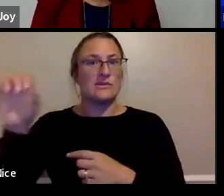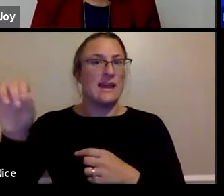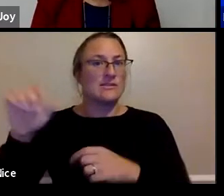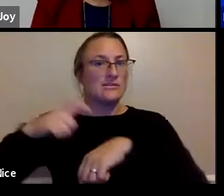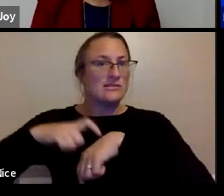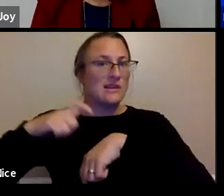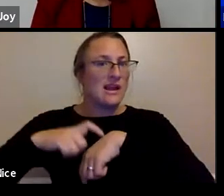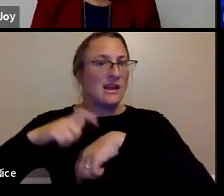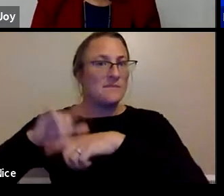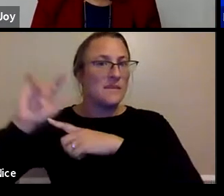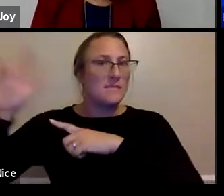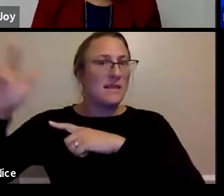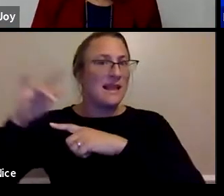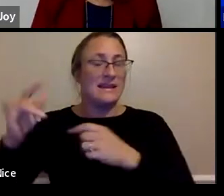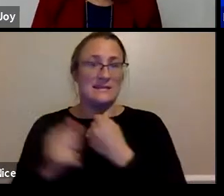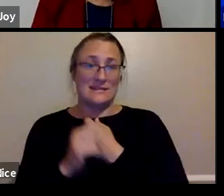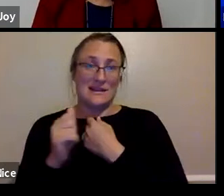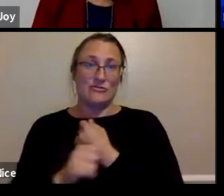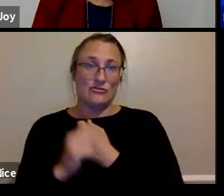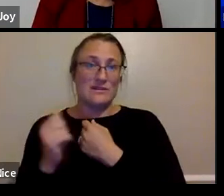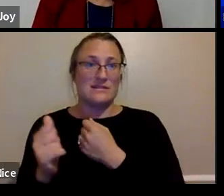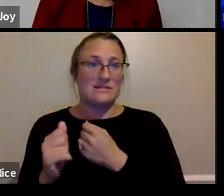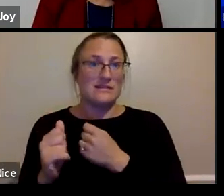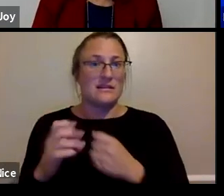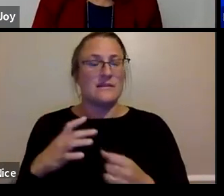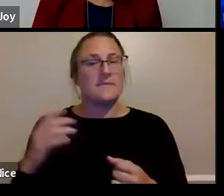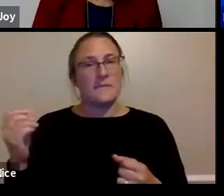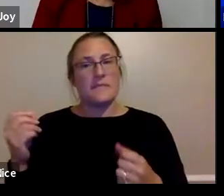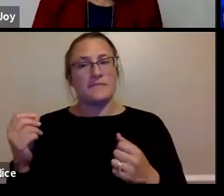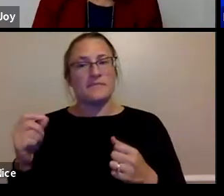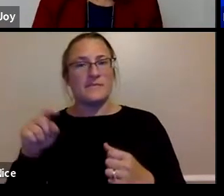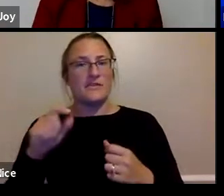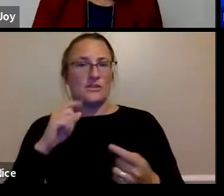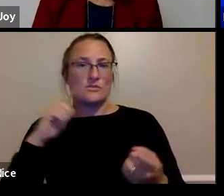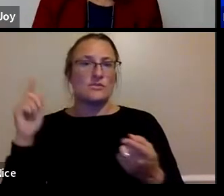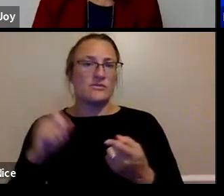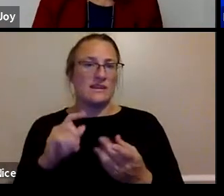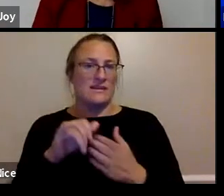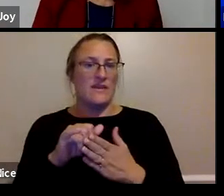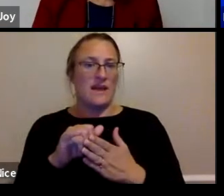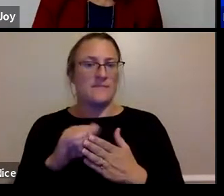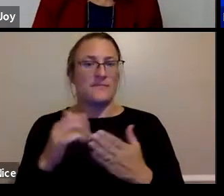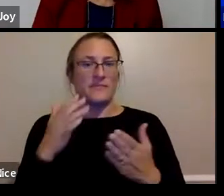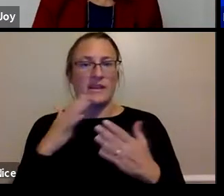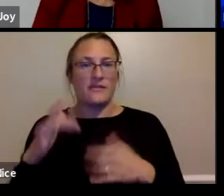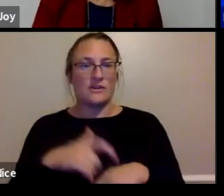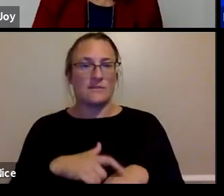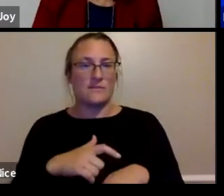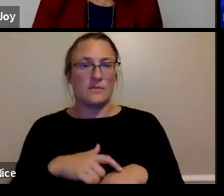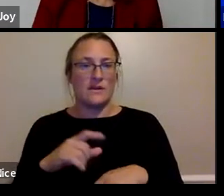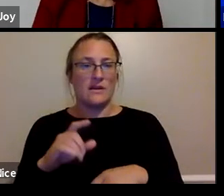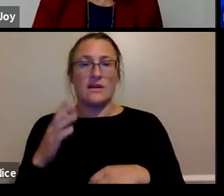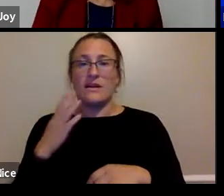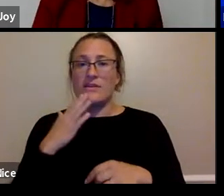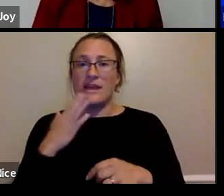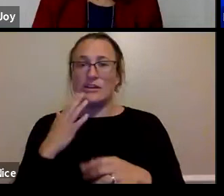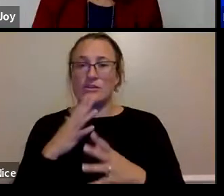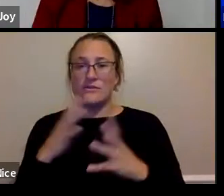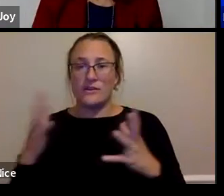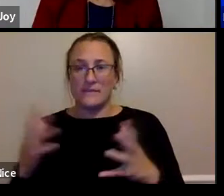to work, it's very dangerous. And this would relieve that. And thank you for your time. Thank you very